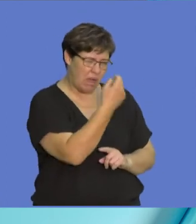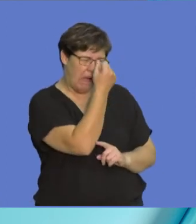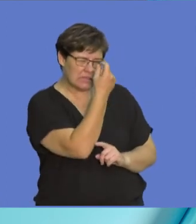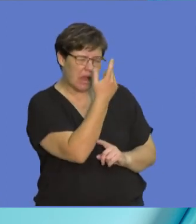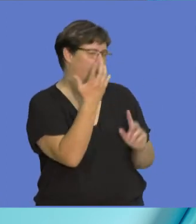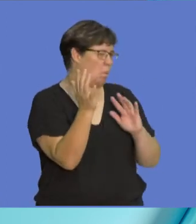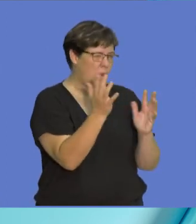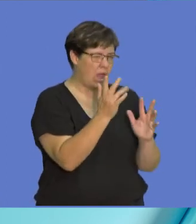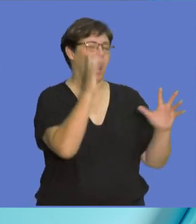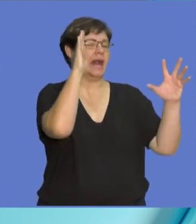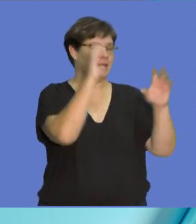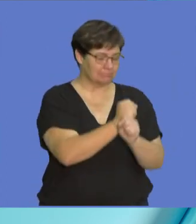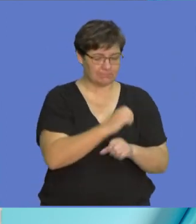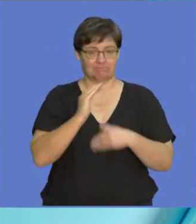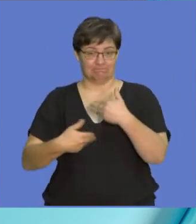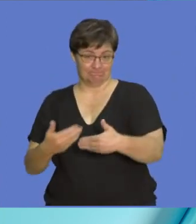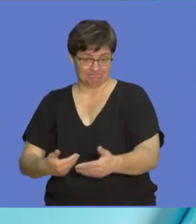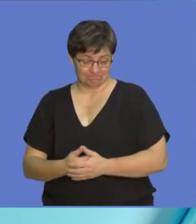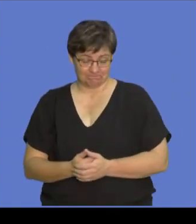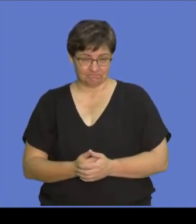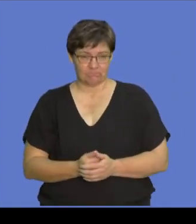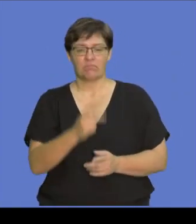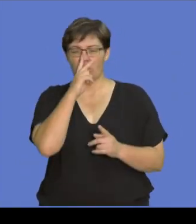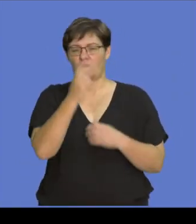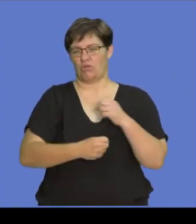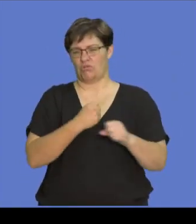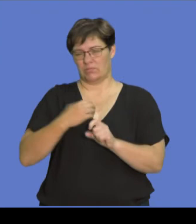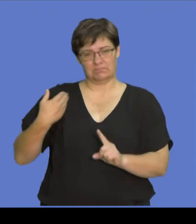are, what we've done so far. Let's take a look at this here.